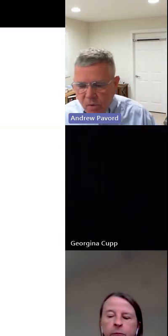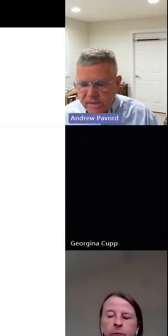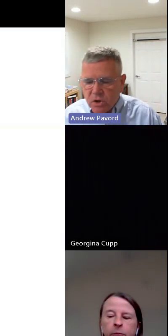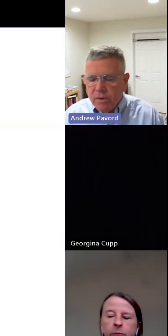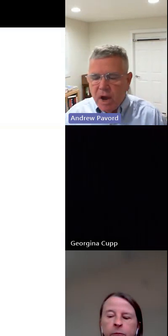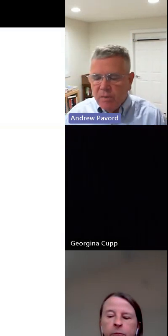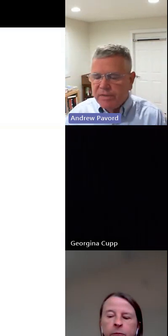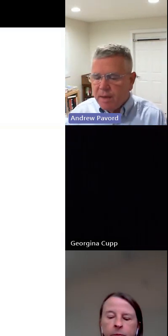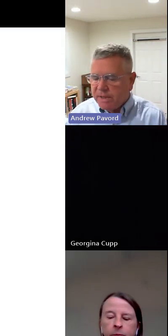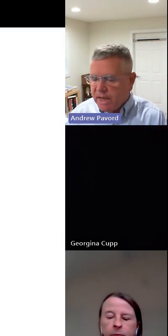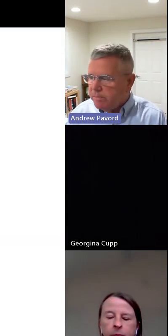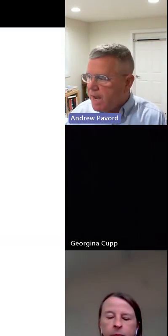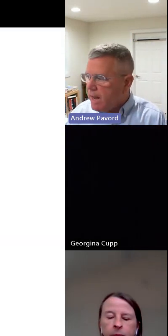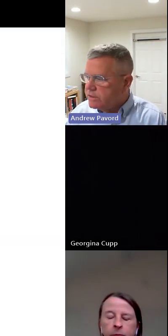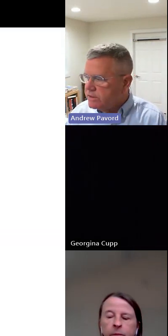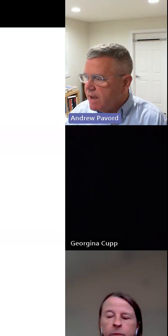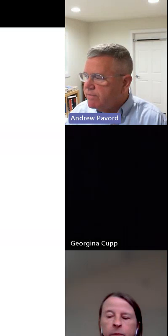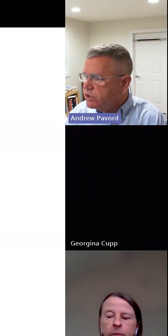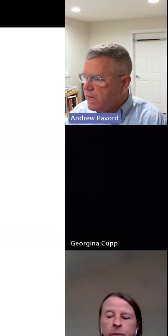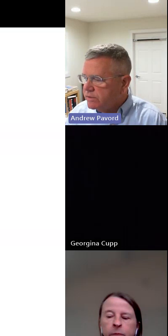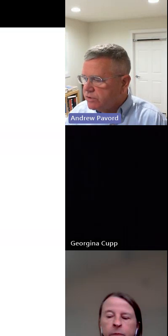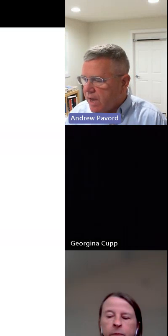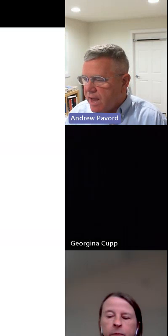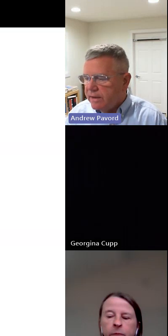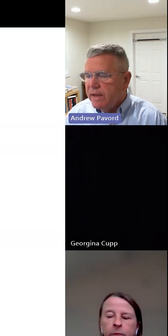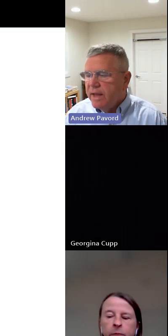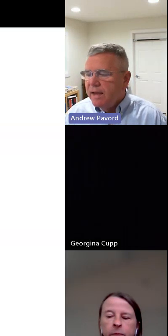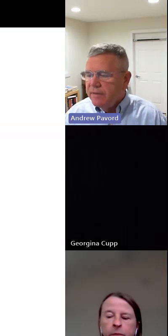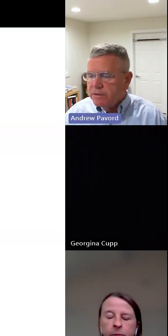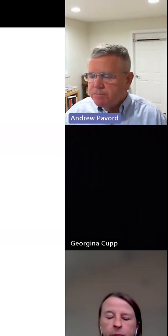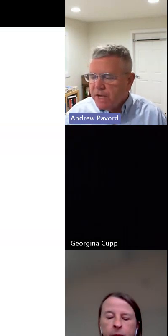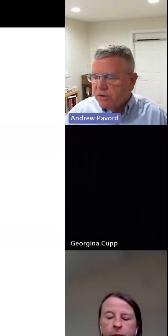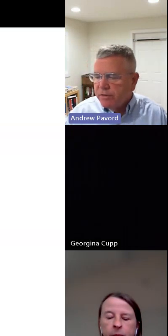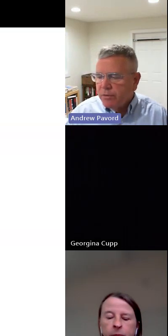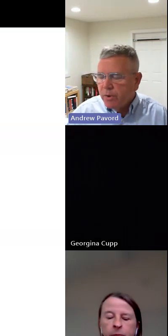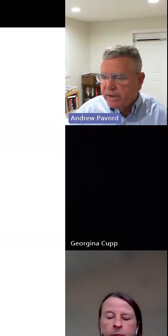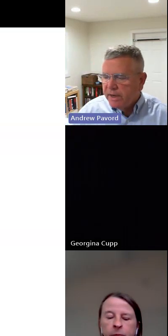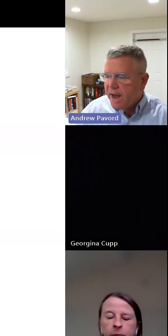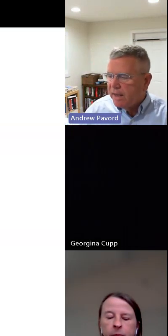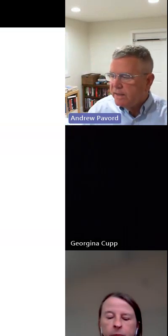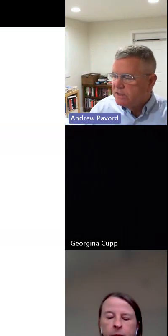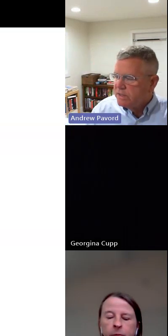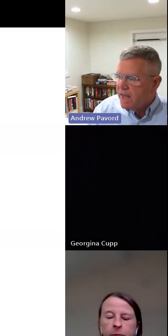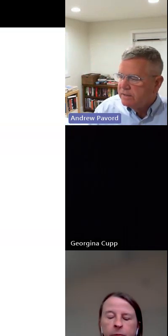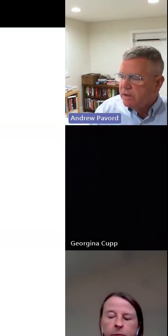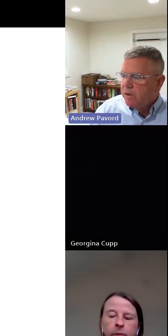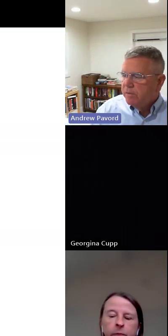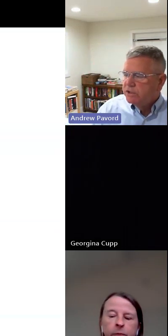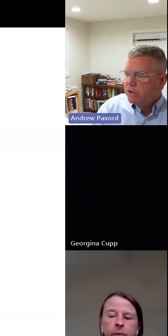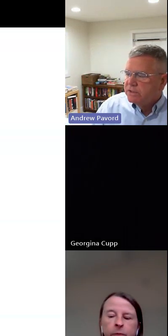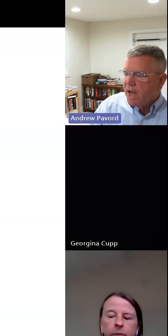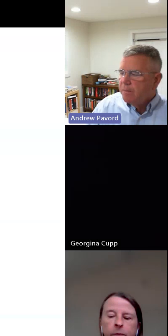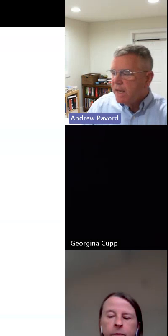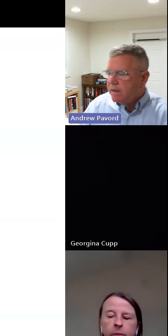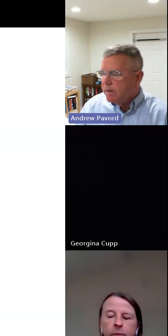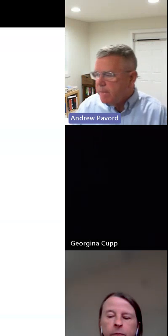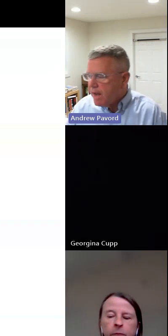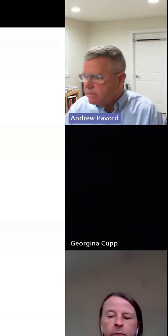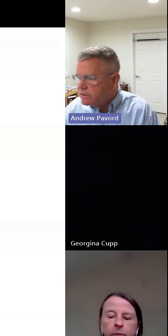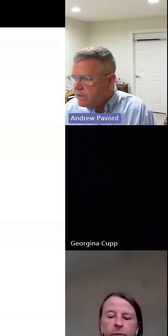what's going on with the obligated balances? Have they changed or not? And then there's budget authority and outlays net, which shows